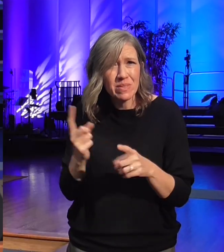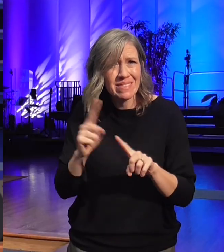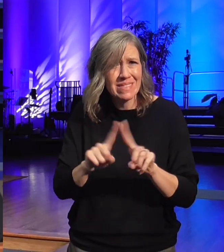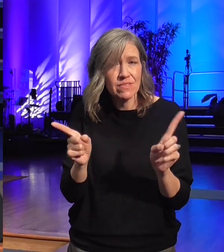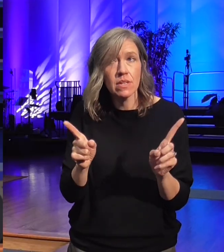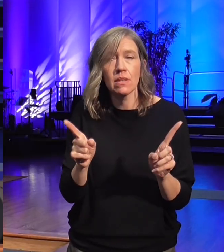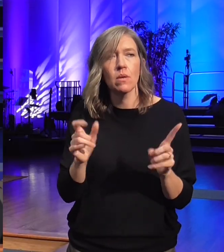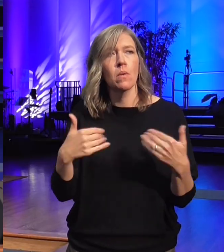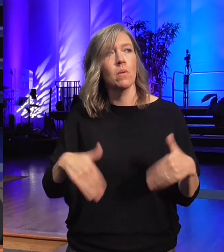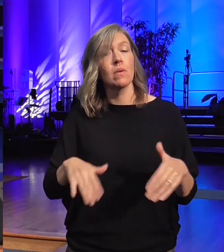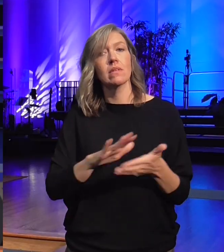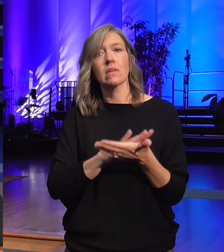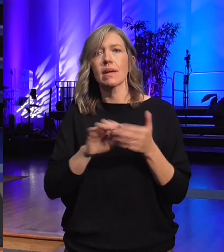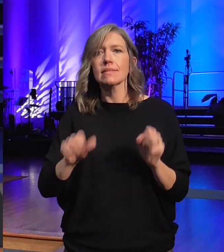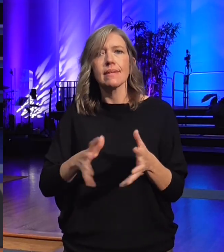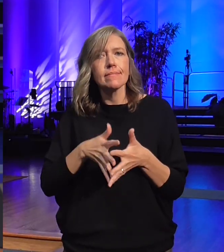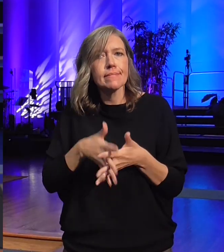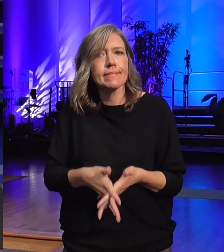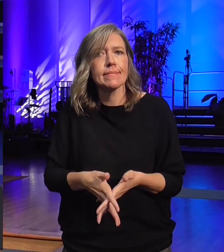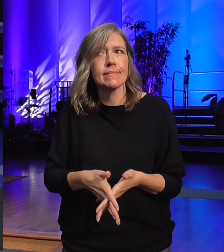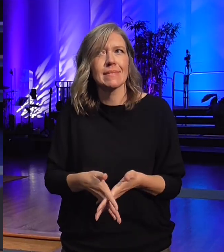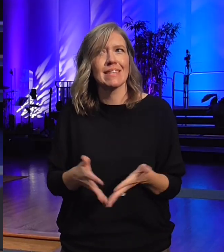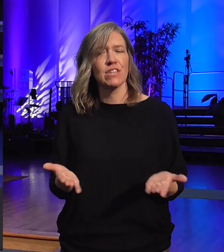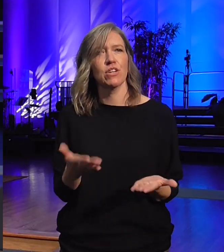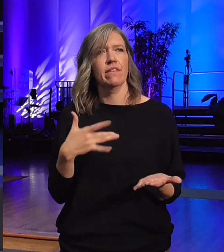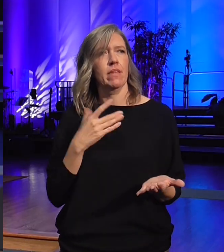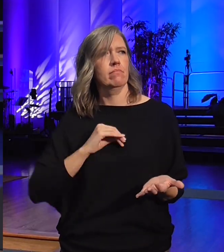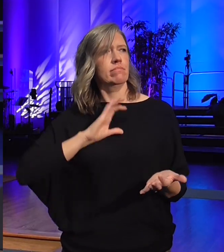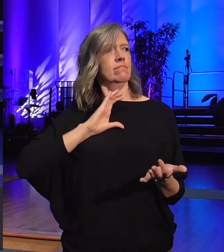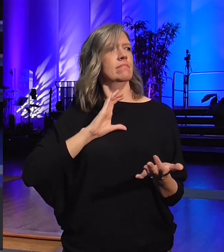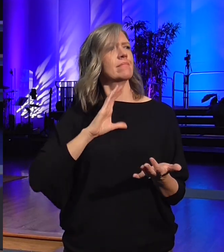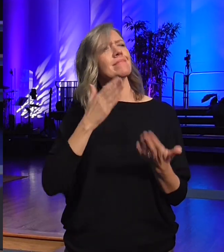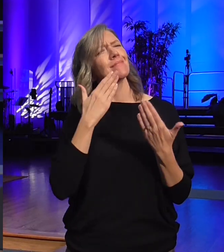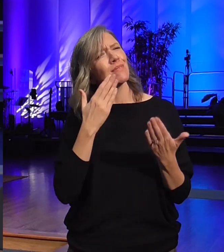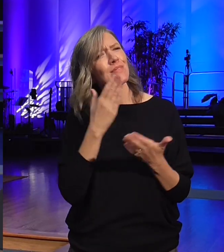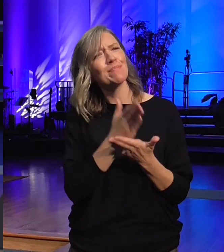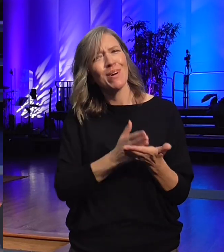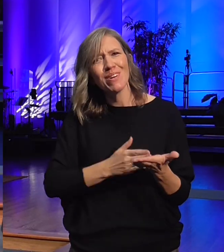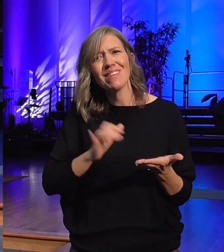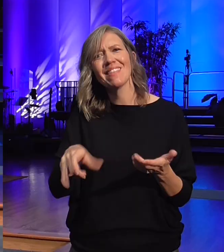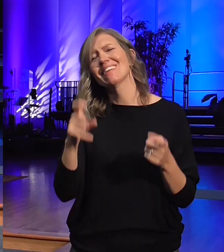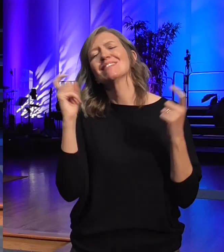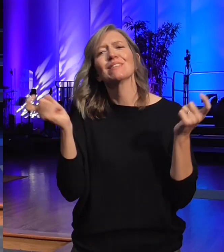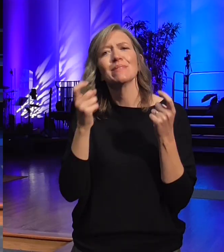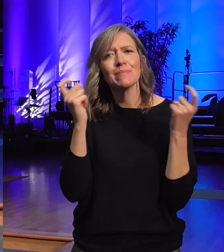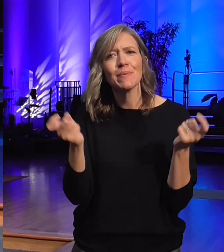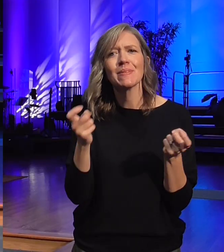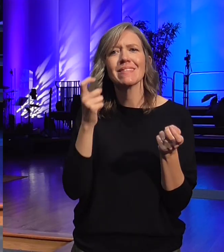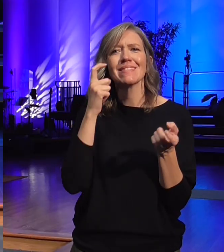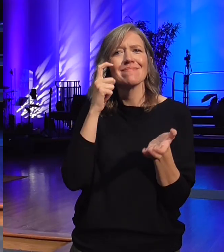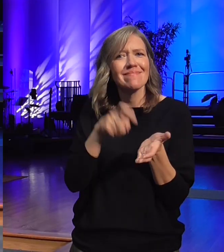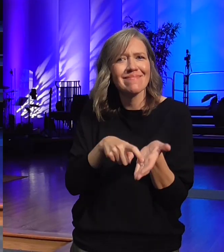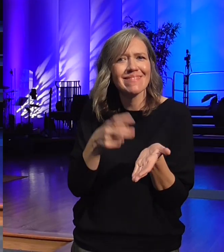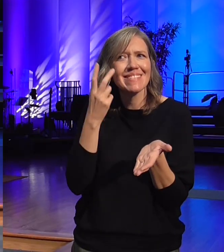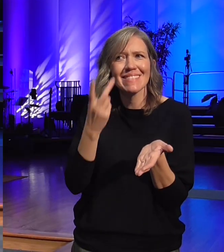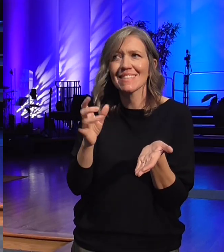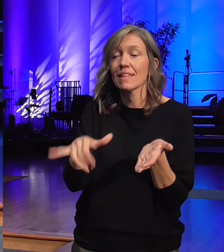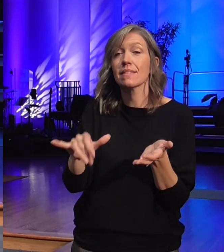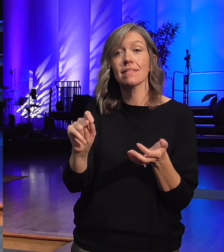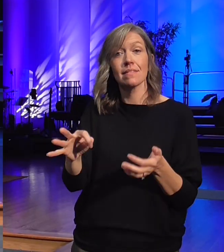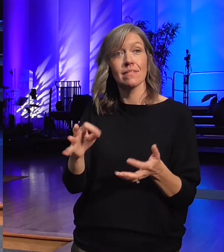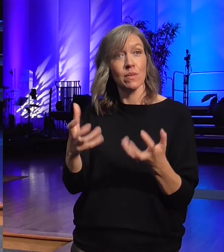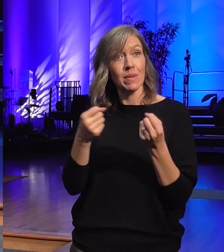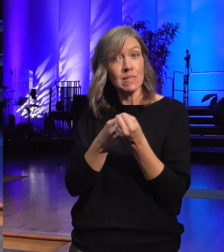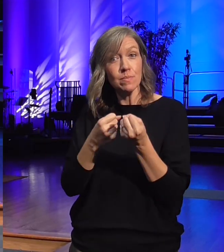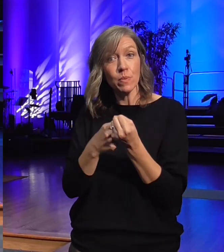to anchor in that here. So I'm so grateful. Thank you for being a part of that ceremony and your role as a witness in that. And if you want to support our